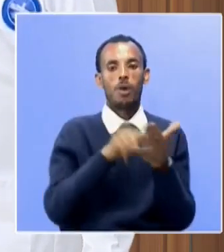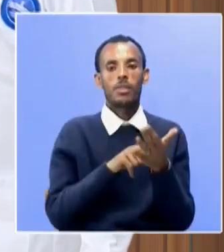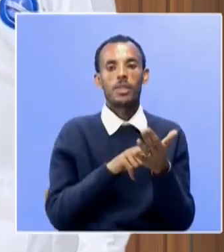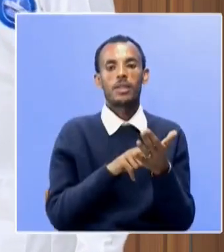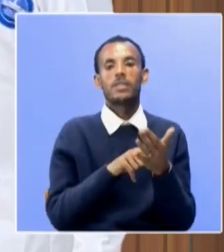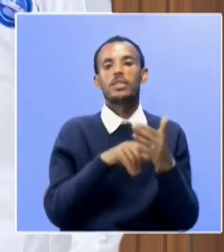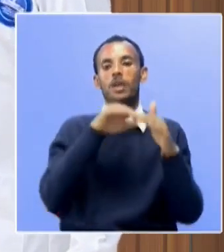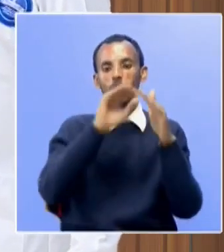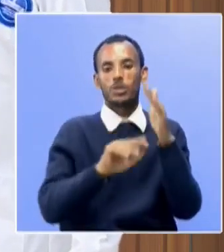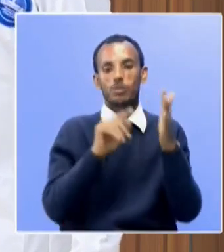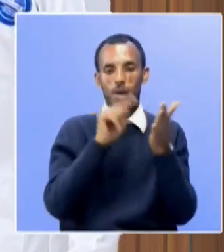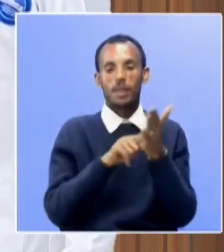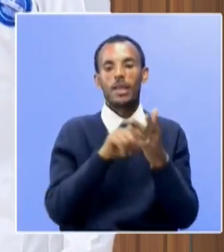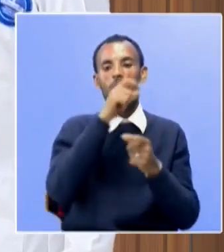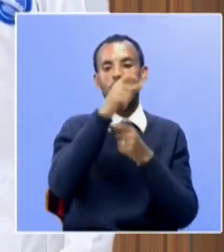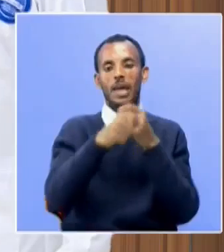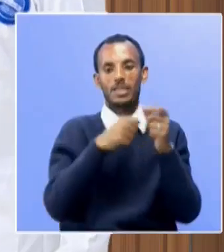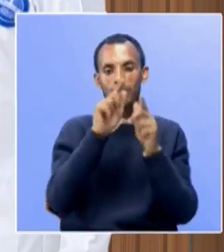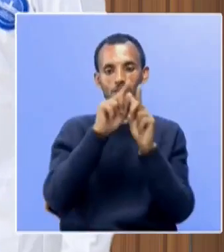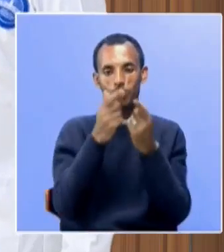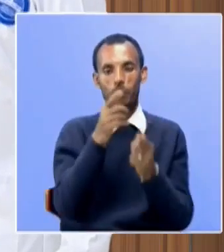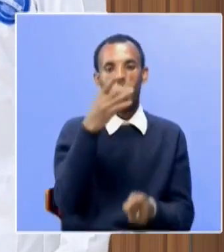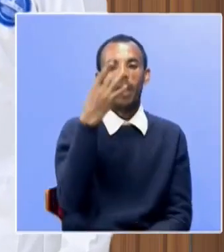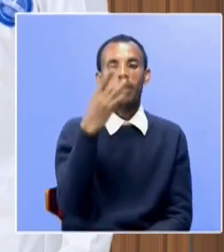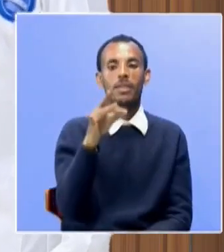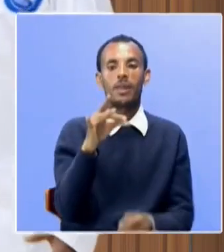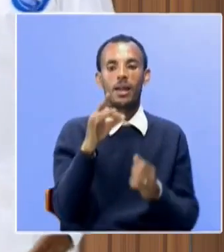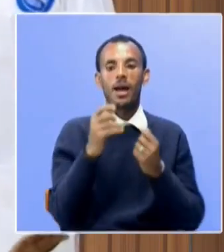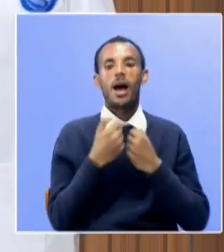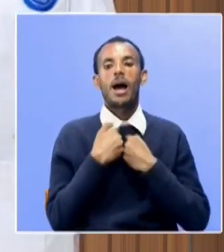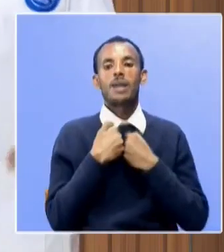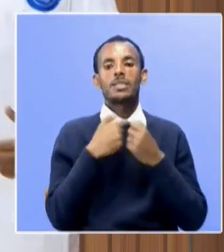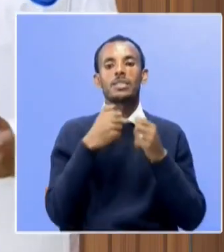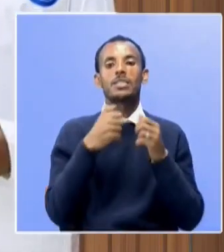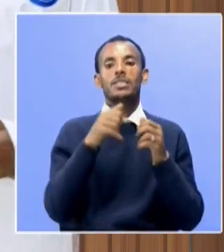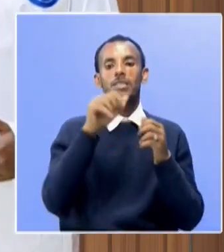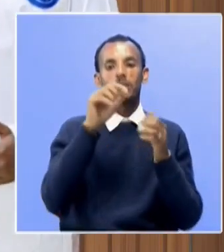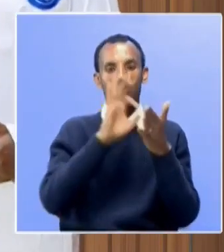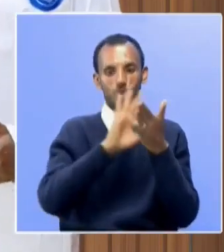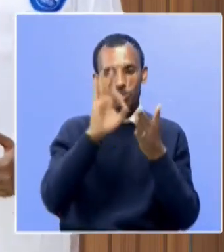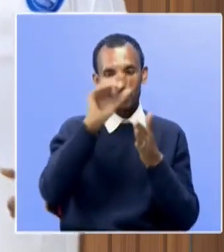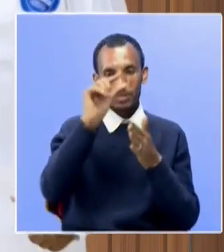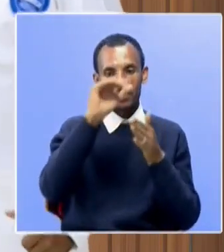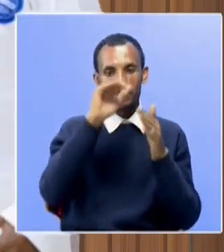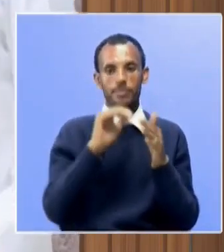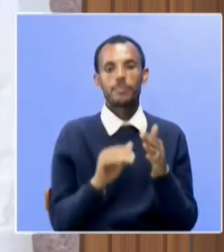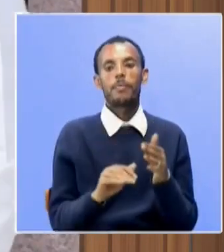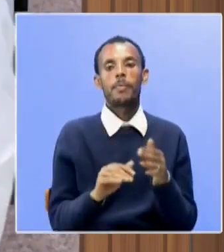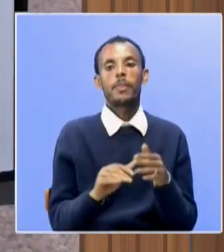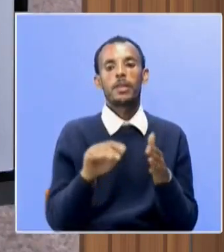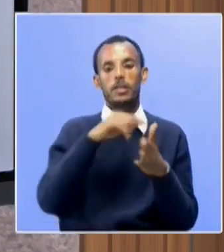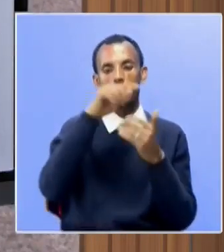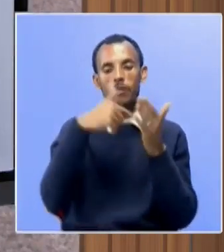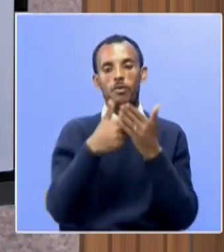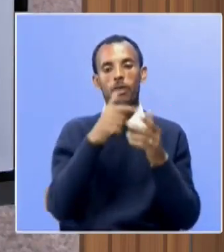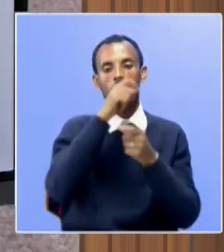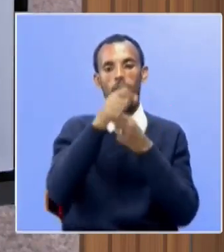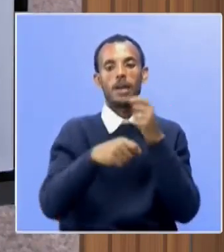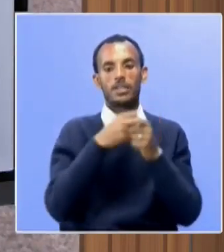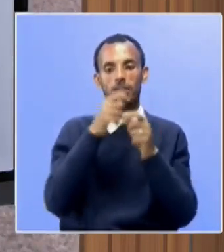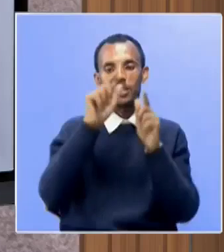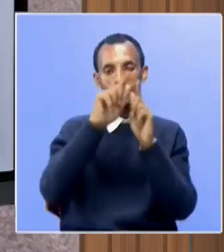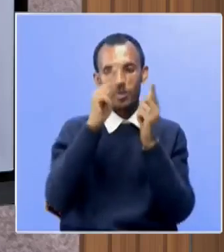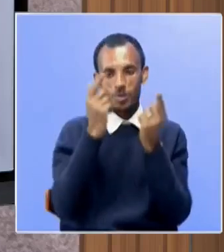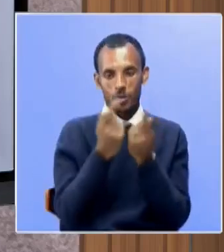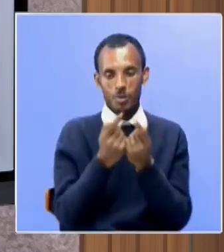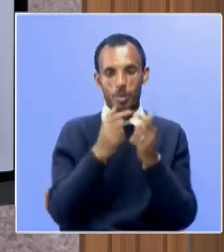So age group 18 has the smallest number. Therefore, the age group which has the